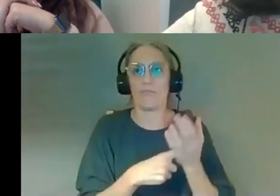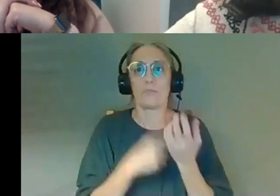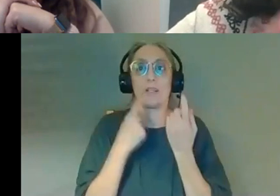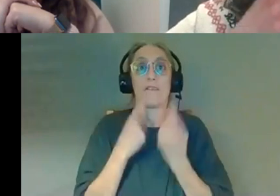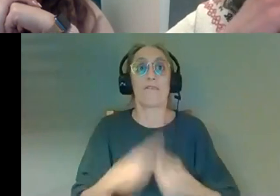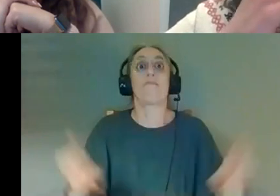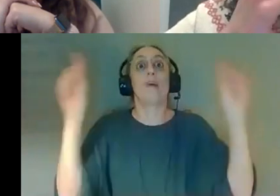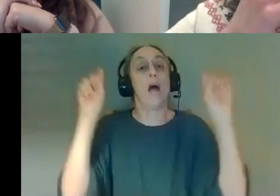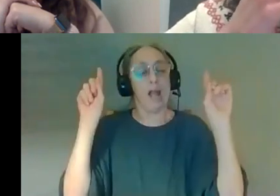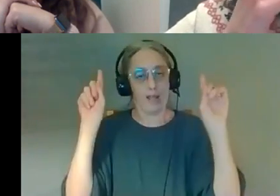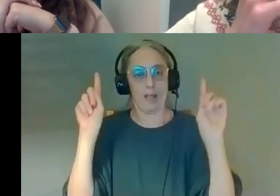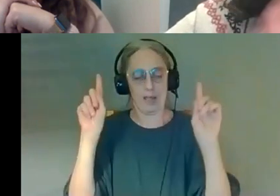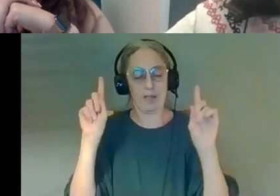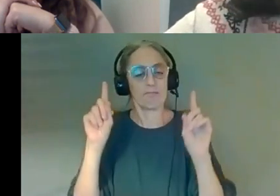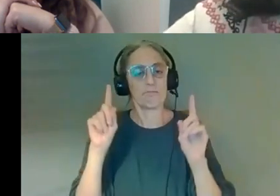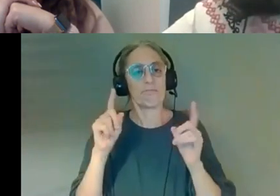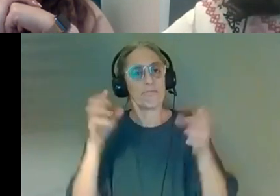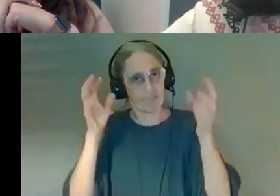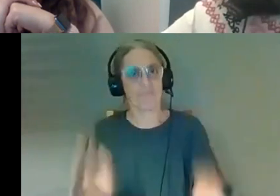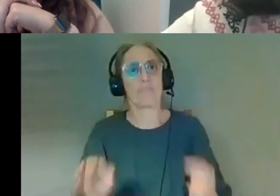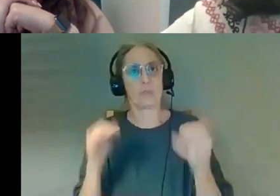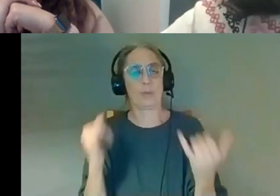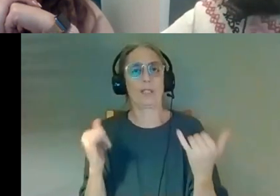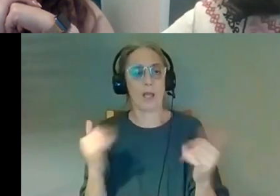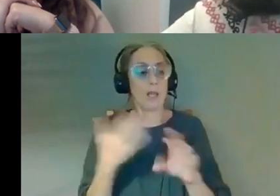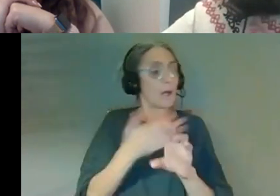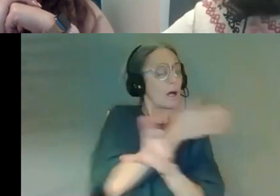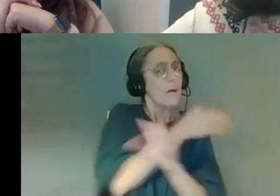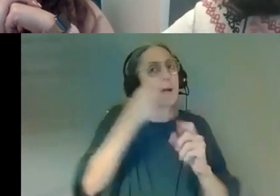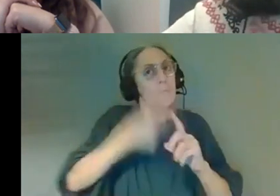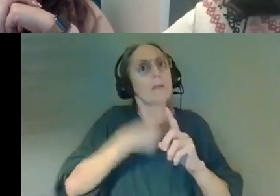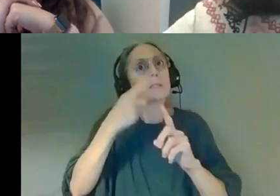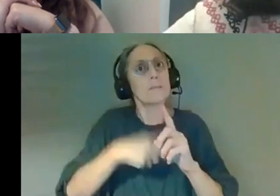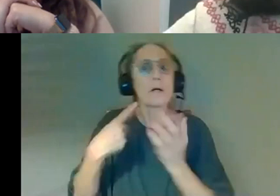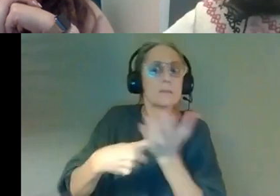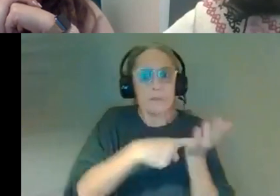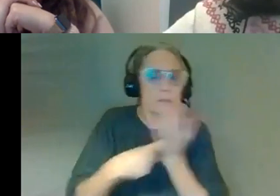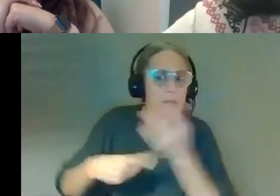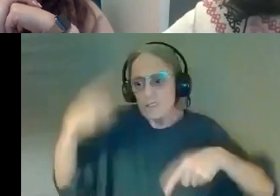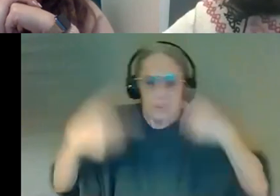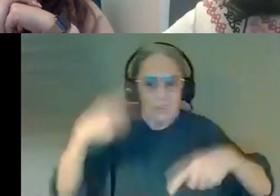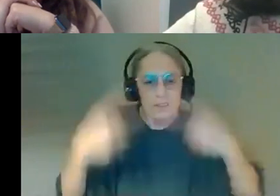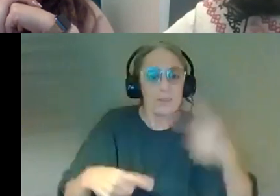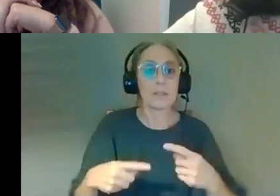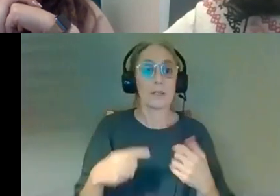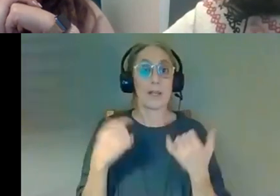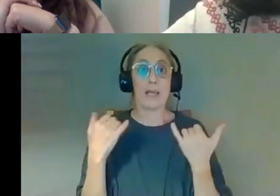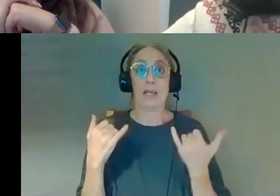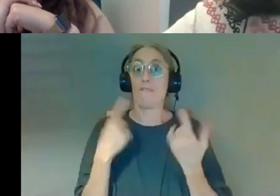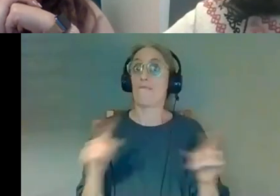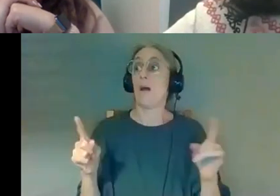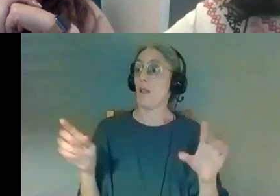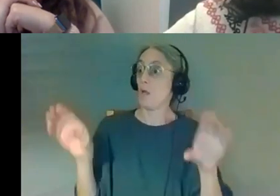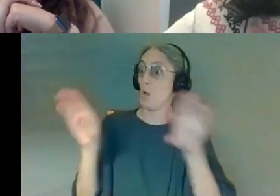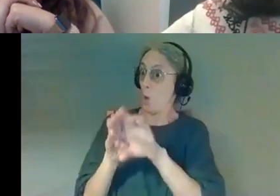received today. And I've been on my text messages congratulating all of those different